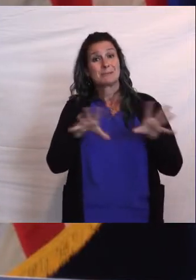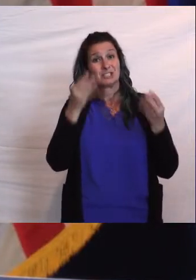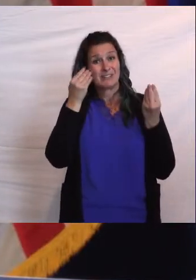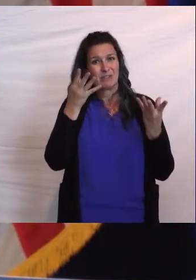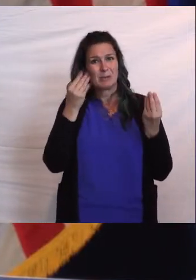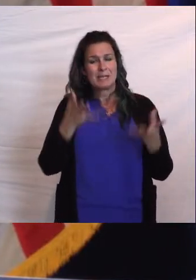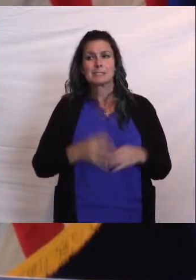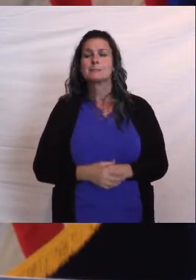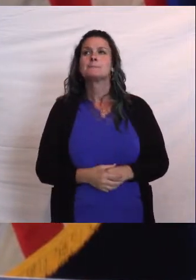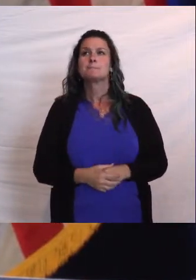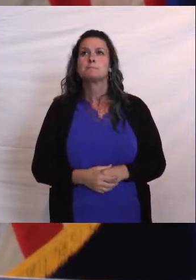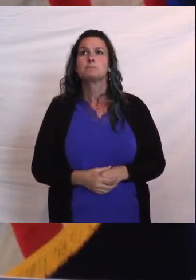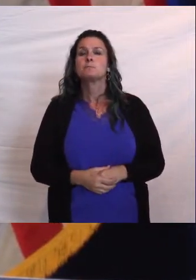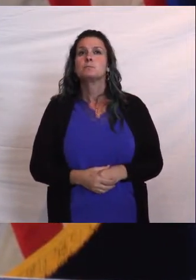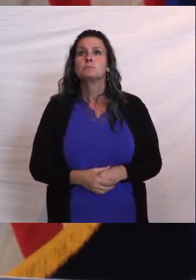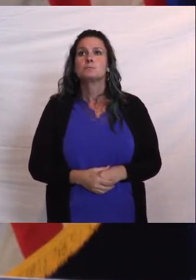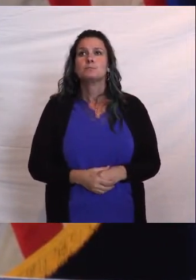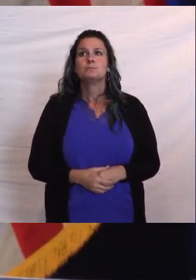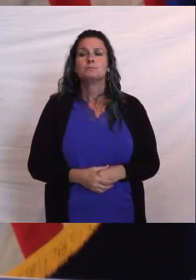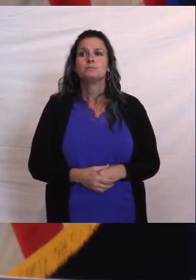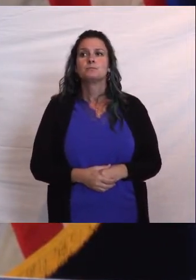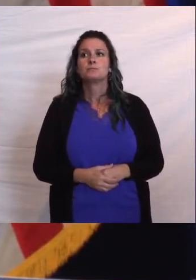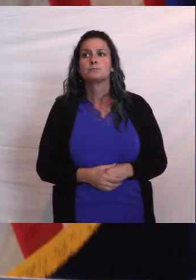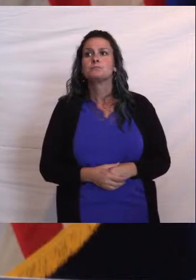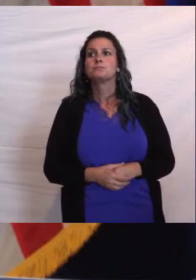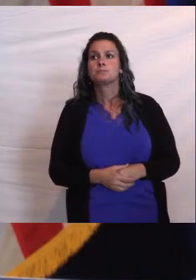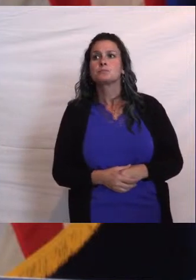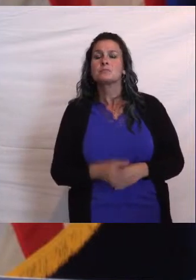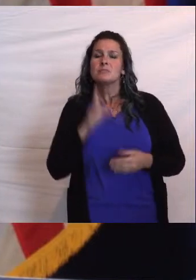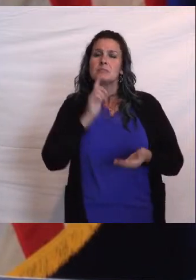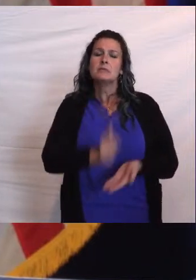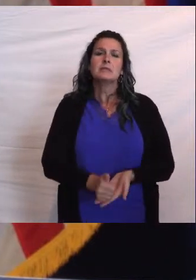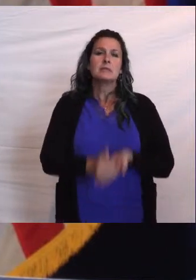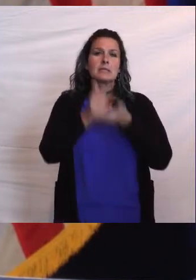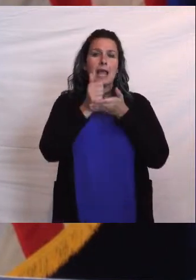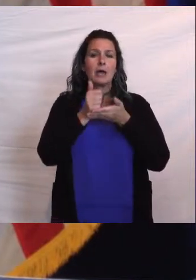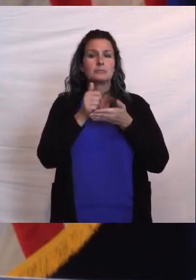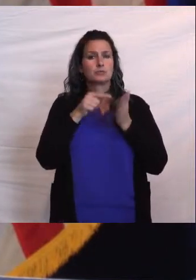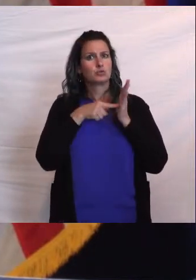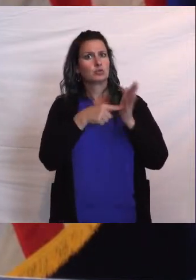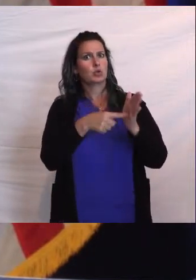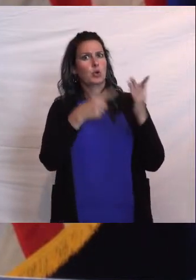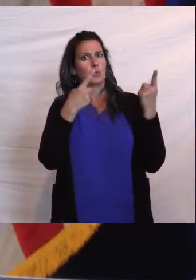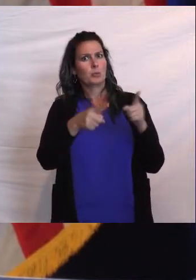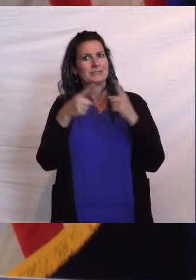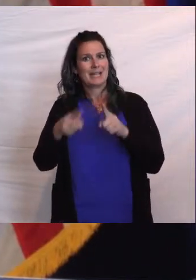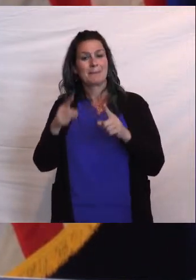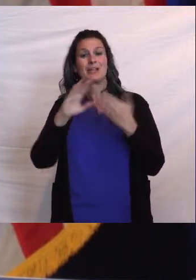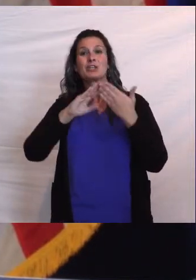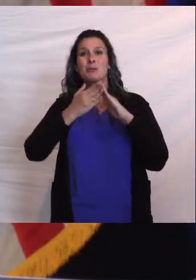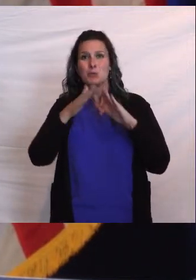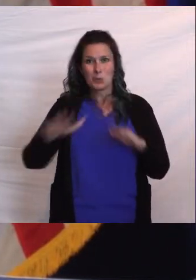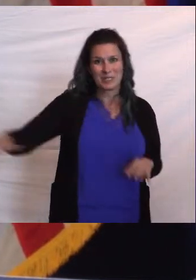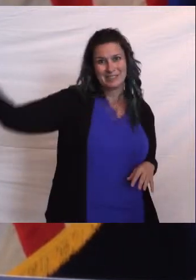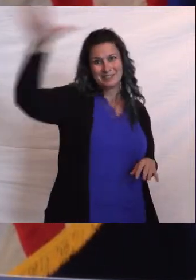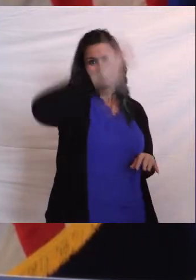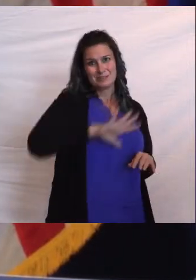information outside of outbreak activity also helps to kind of reflect what's going on in the community as